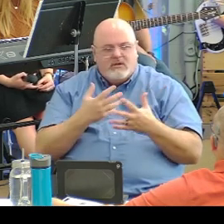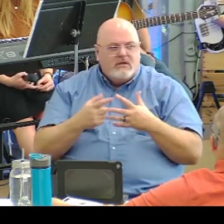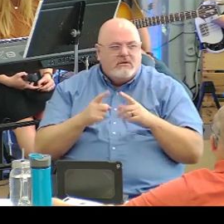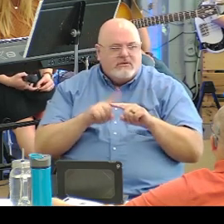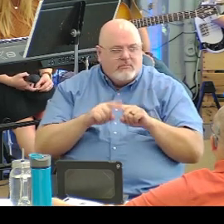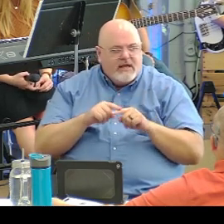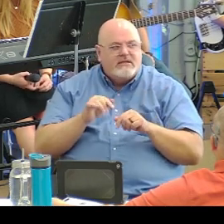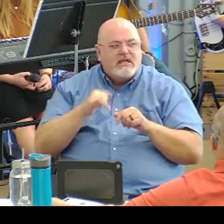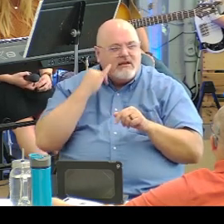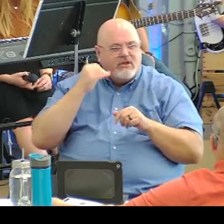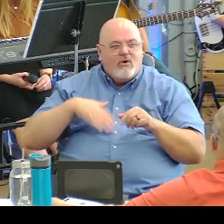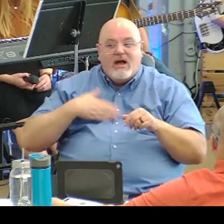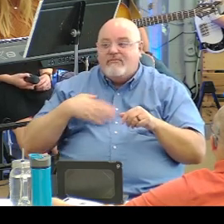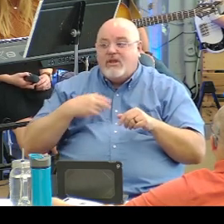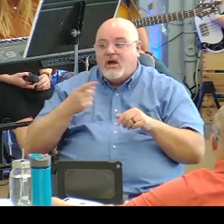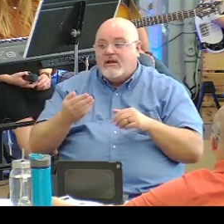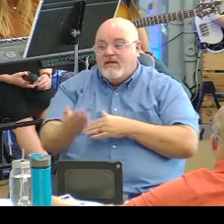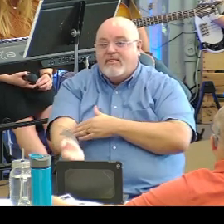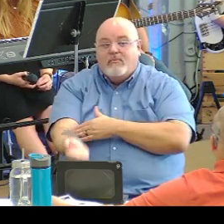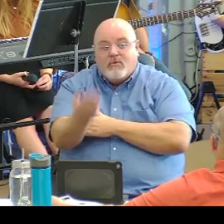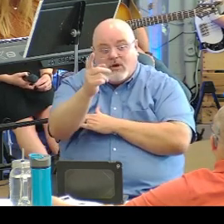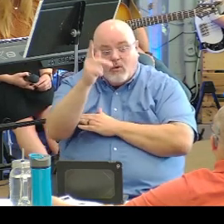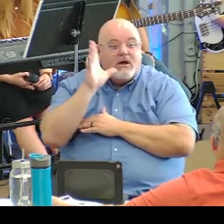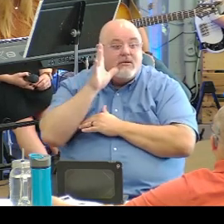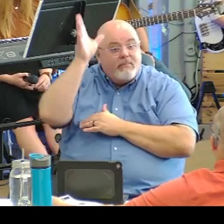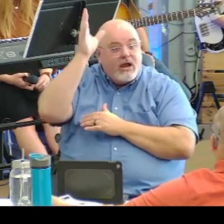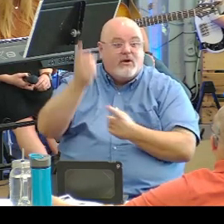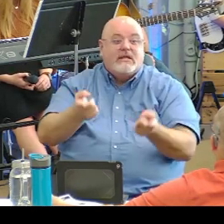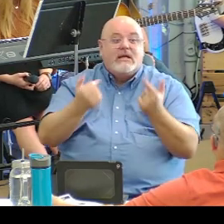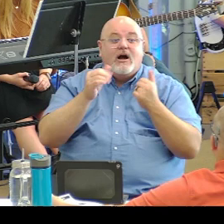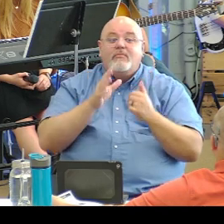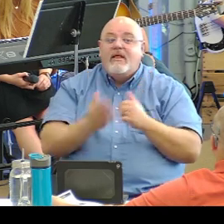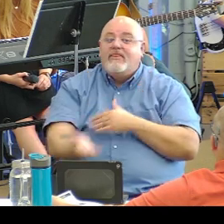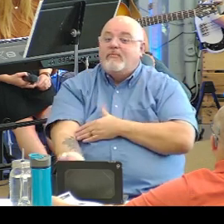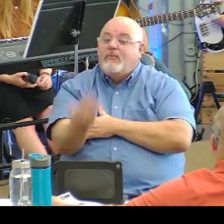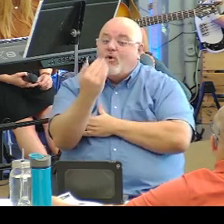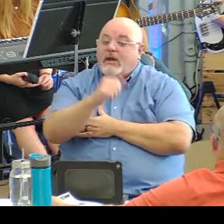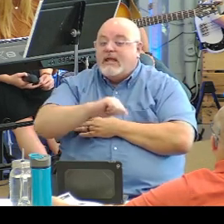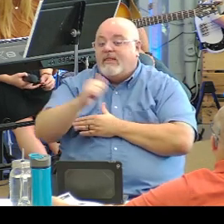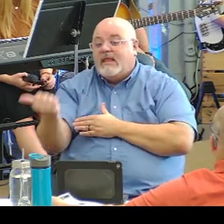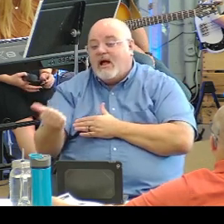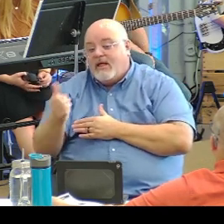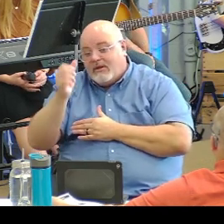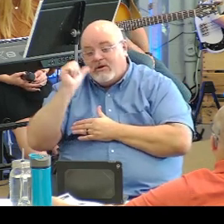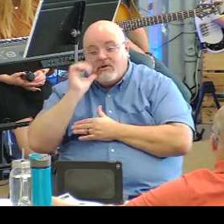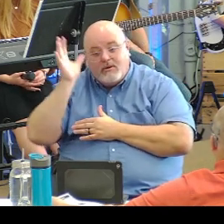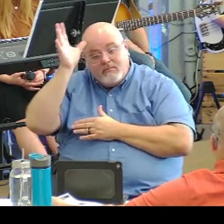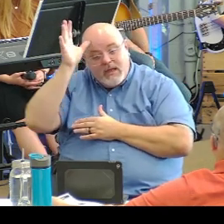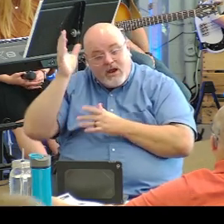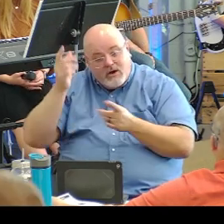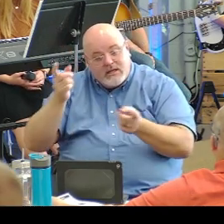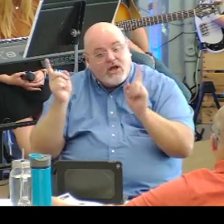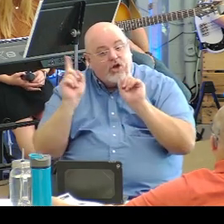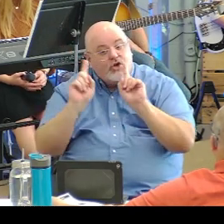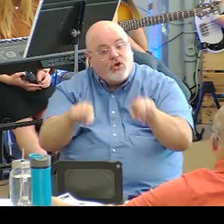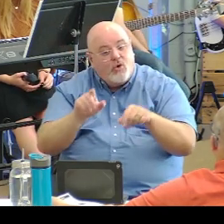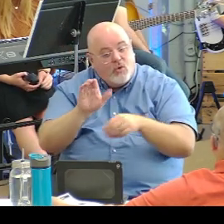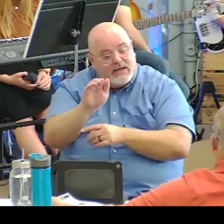at home, one of you could come to the morning session, one of you could come to the evening session. That way you don't have to have a babysitter if you